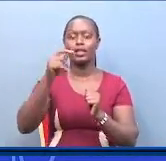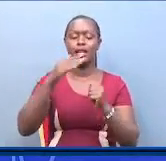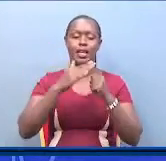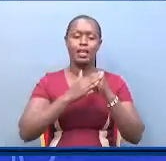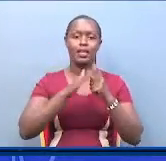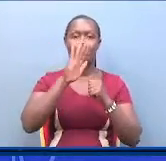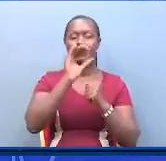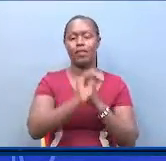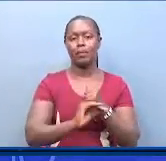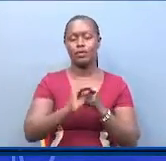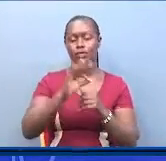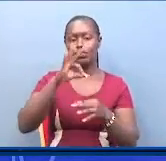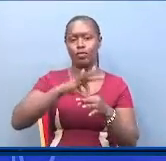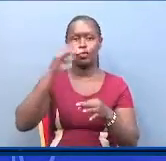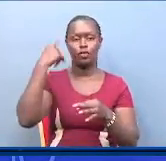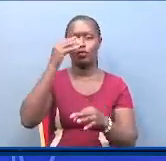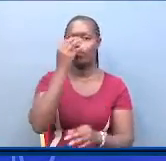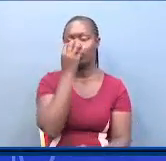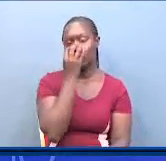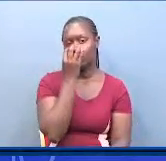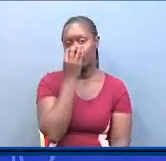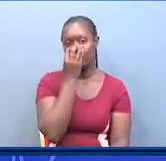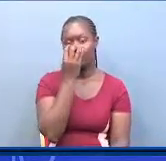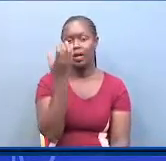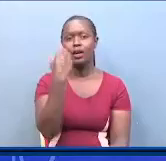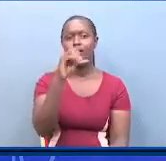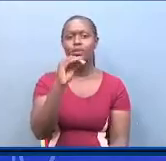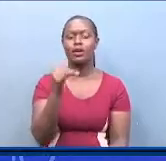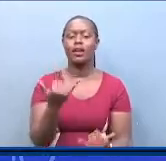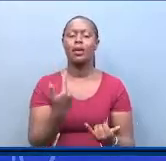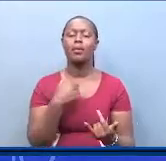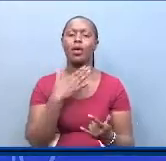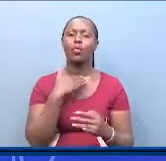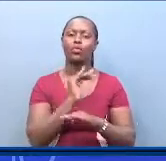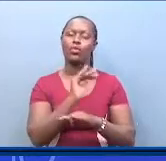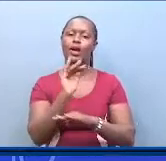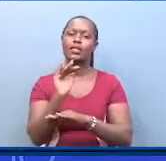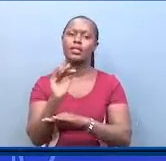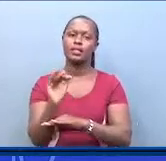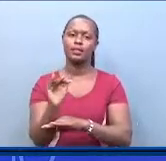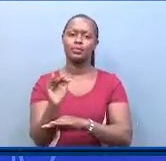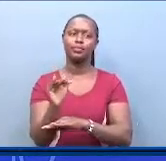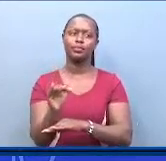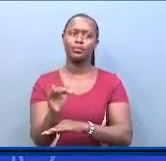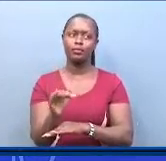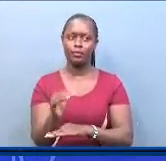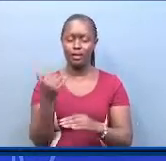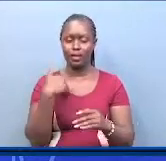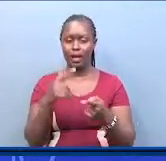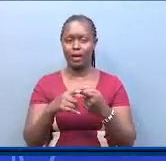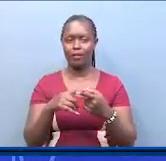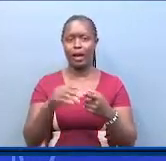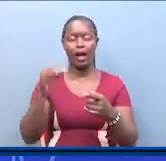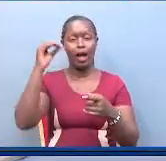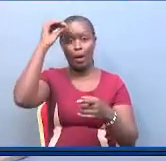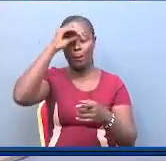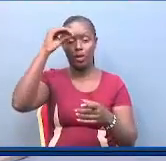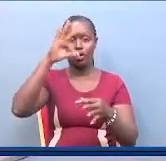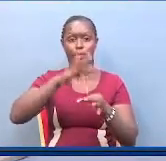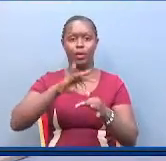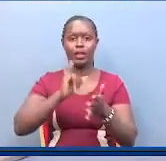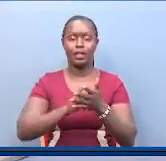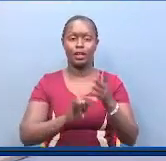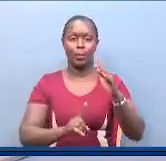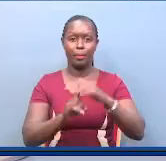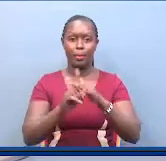95% will vote for William Ruto at the end of the day. So I want to ask you, Dennis, at the end of the day, there's a poll, by the way, funny enough, that has come today.